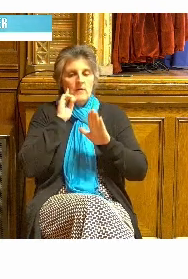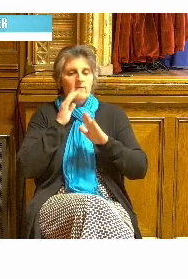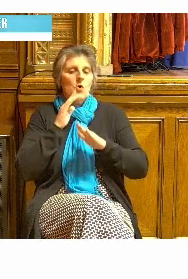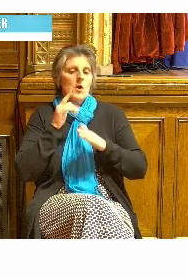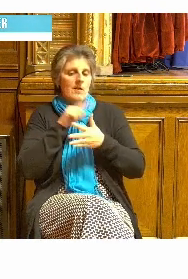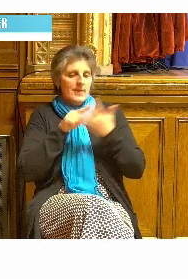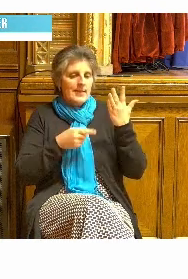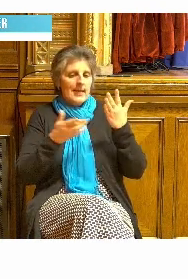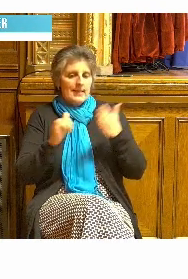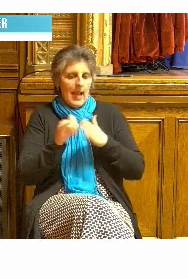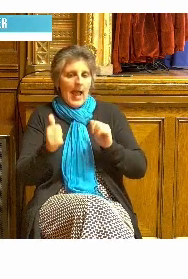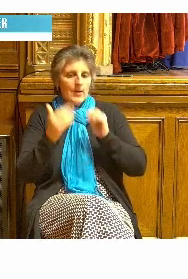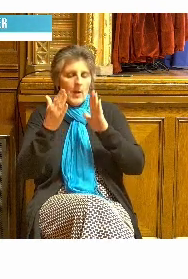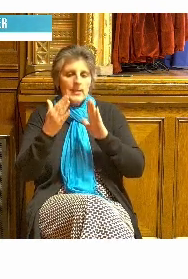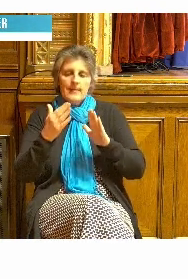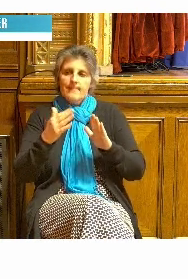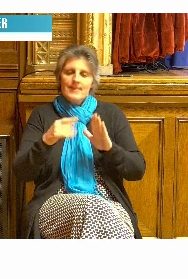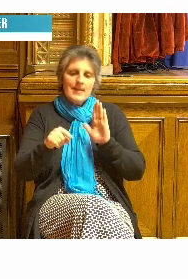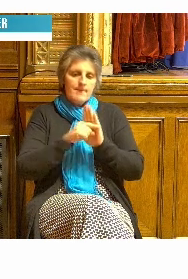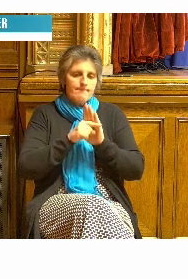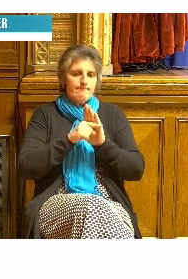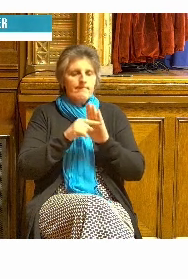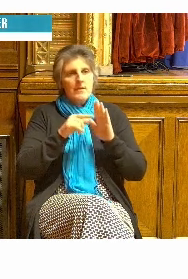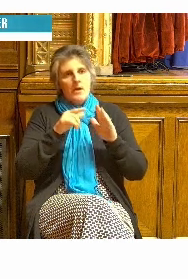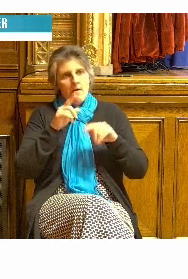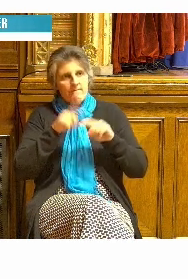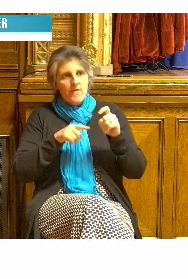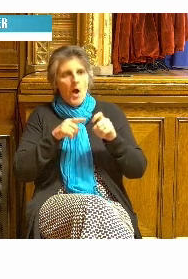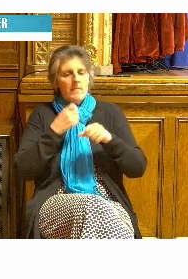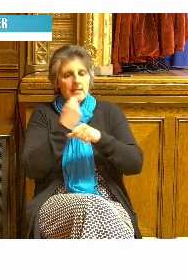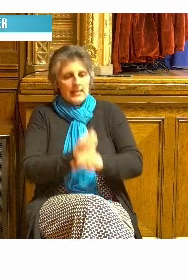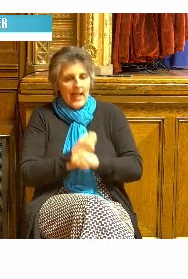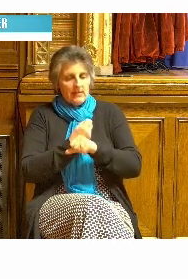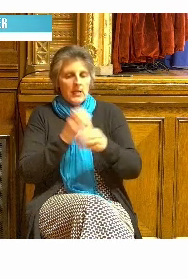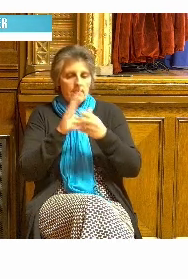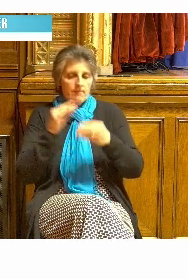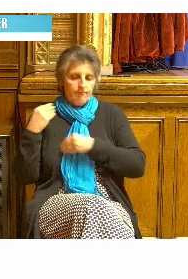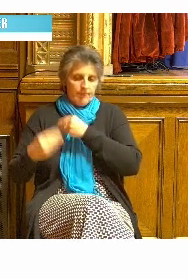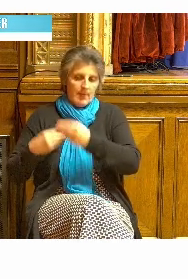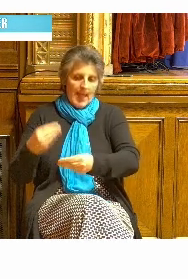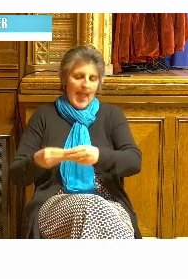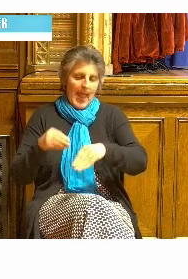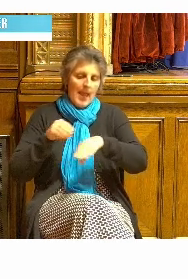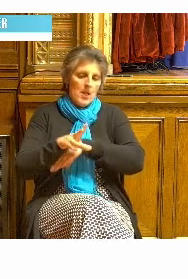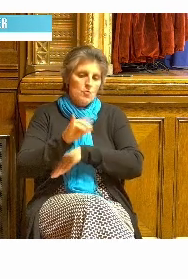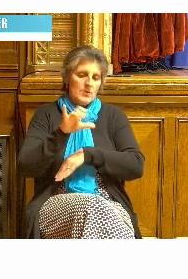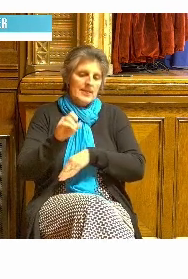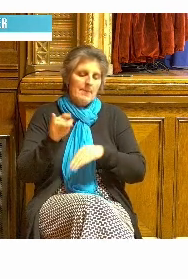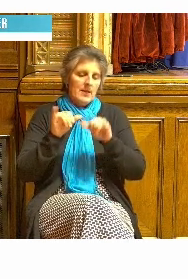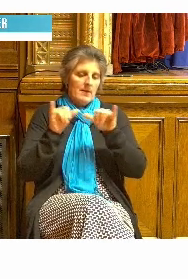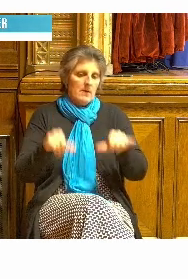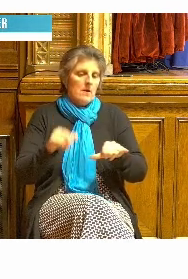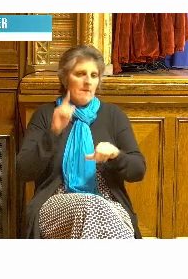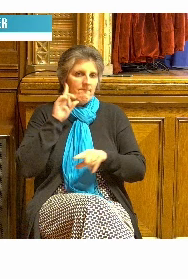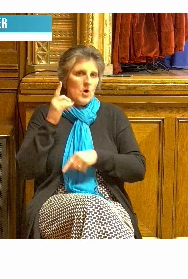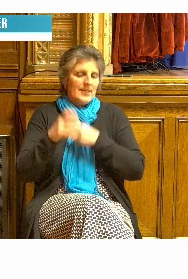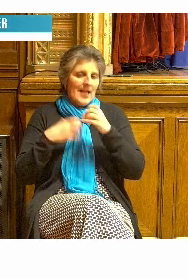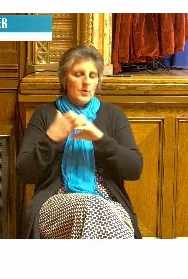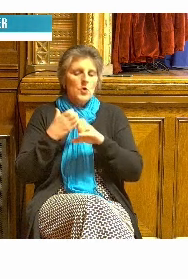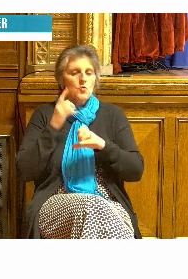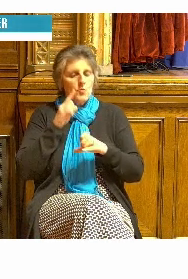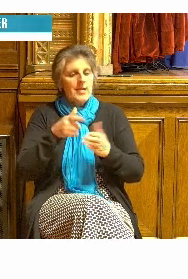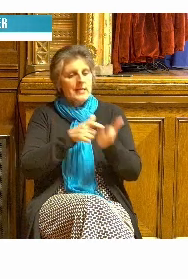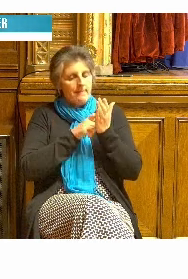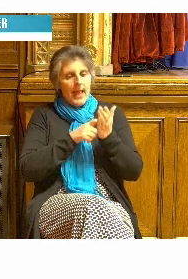addresses the deep injustices caused by the legacy of slavery and the systemic racism for centuries. We demand justice for the trauma